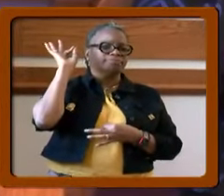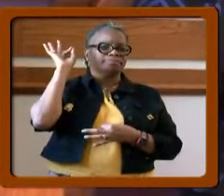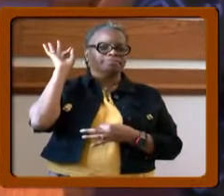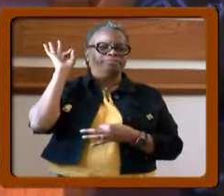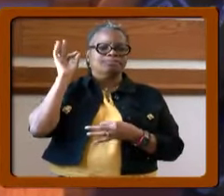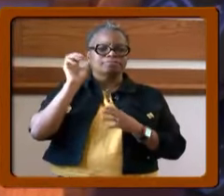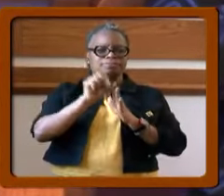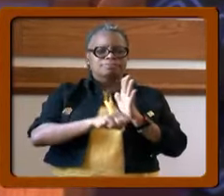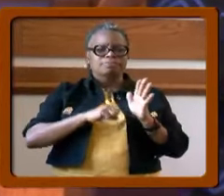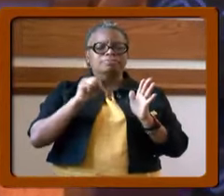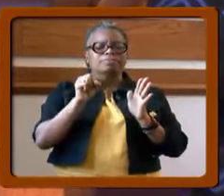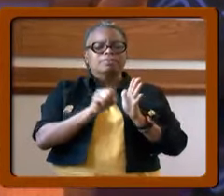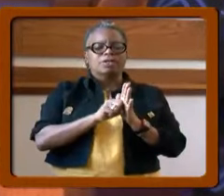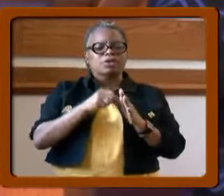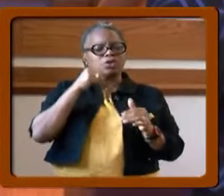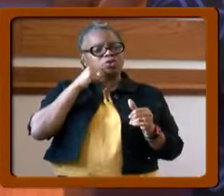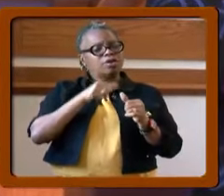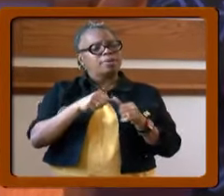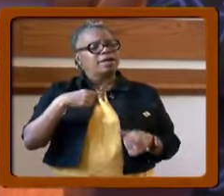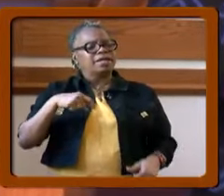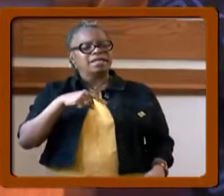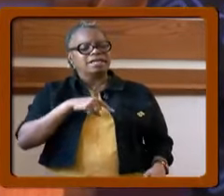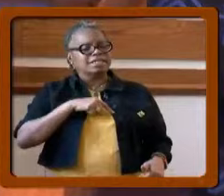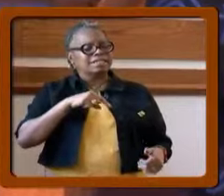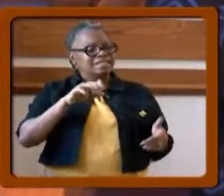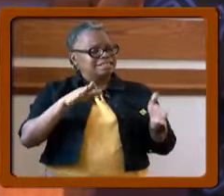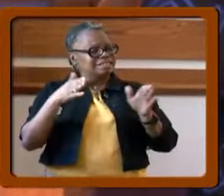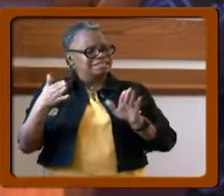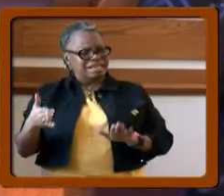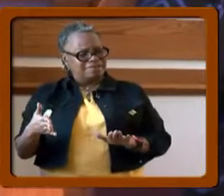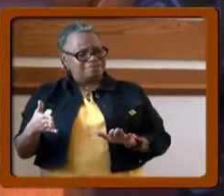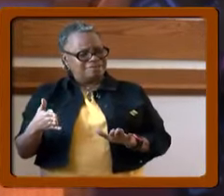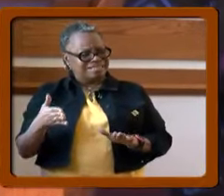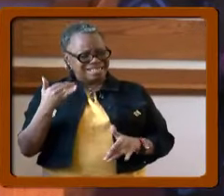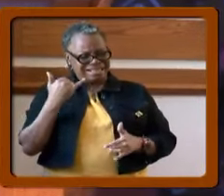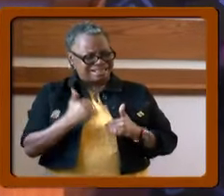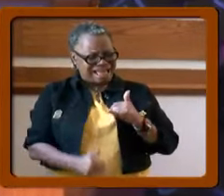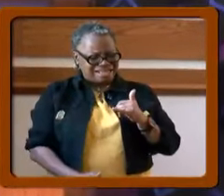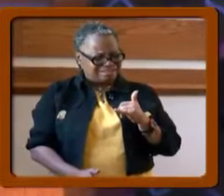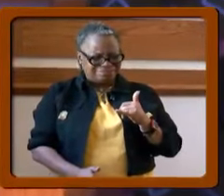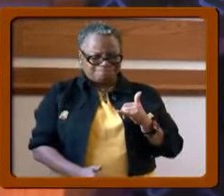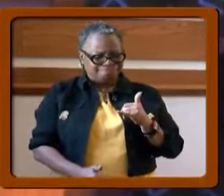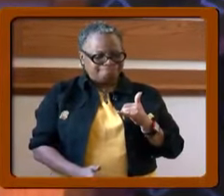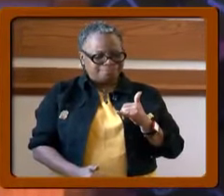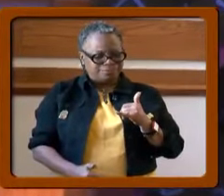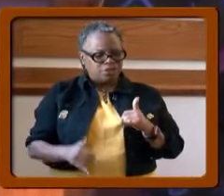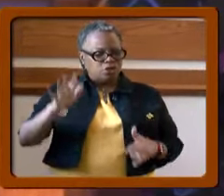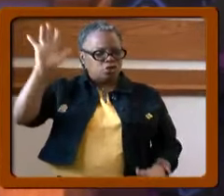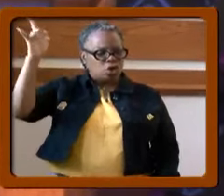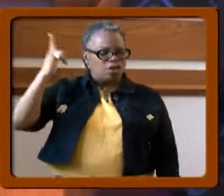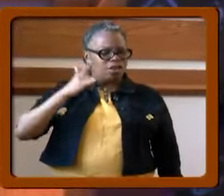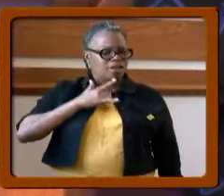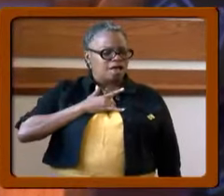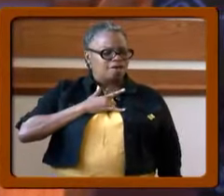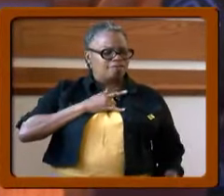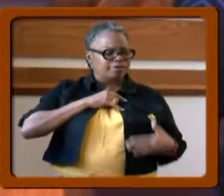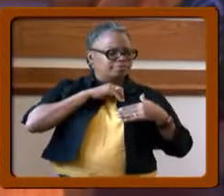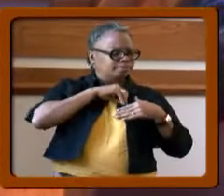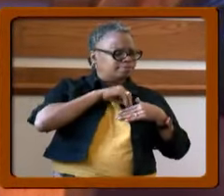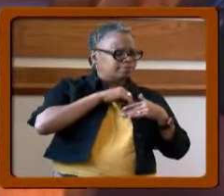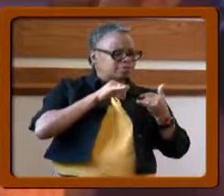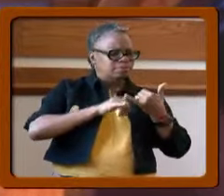this season, you remind us that death does not have the last word. Your love does.